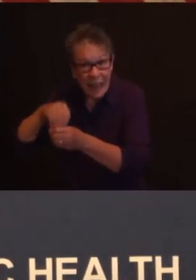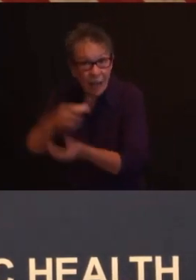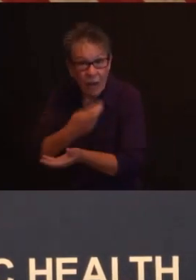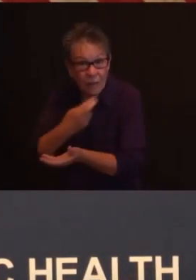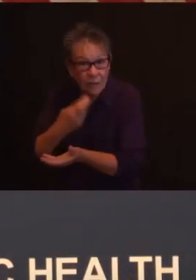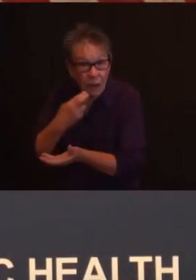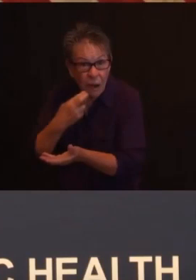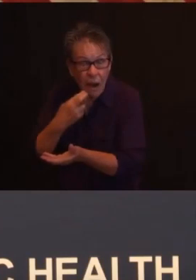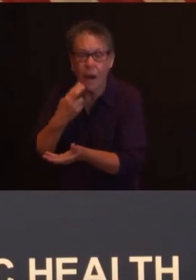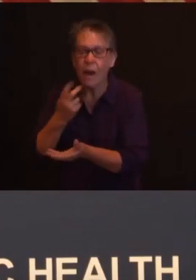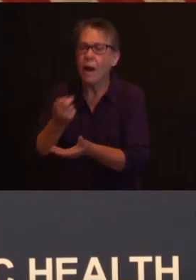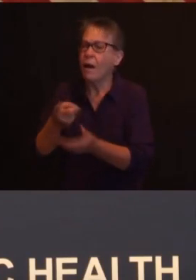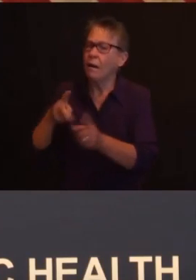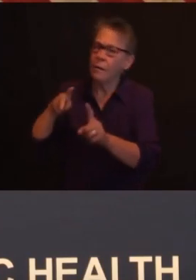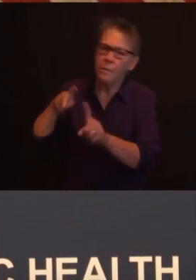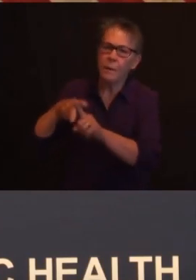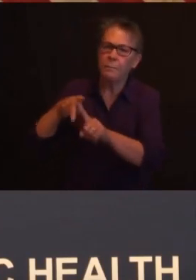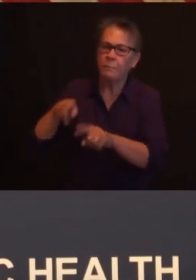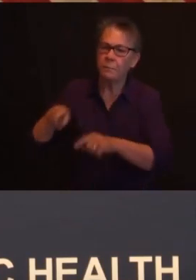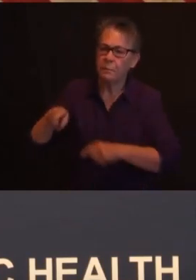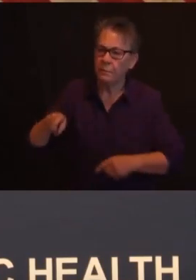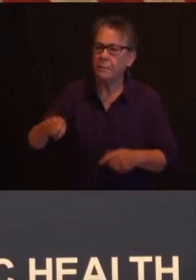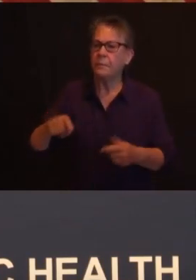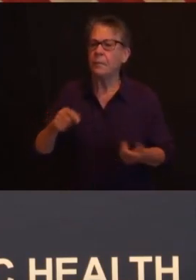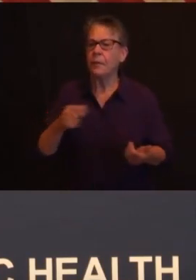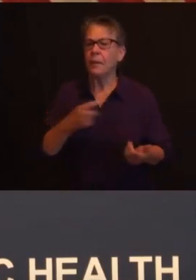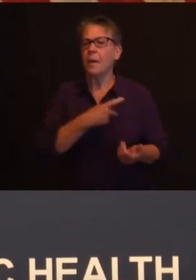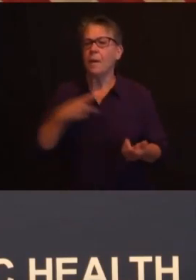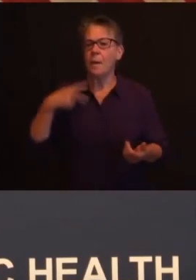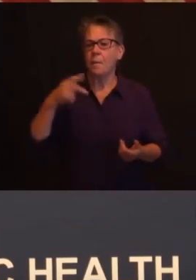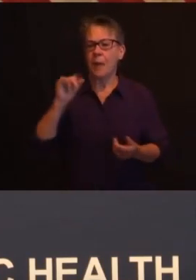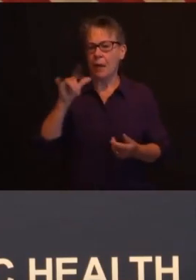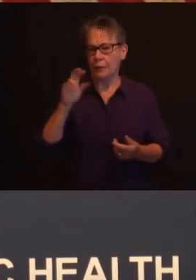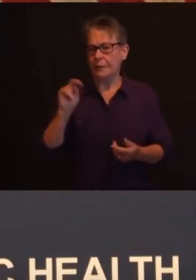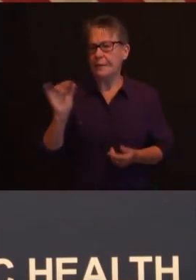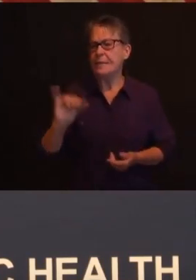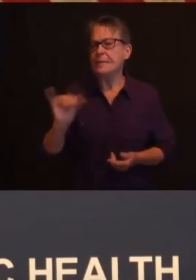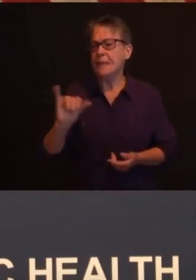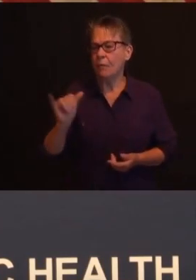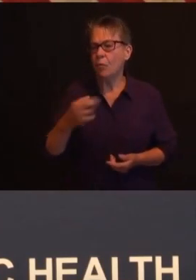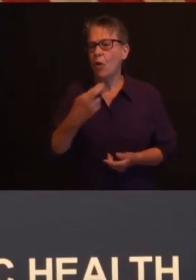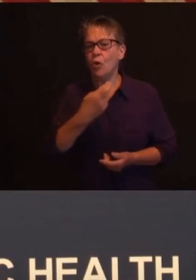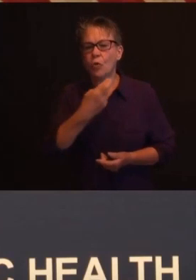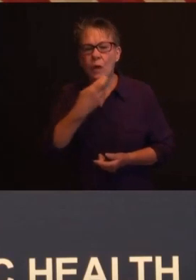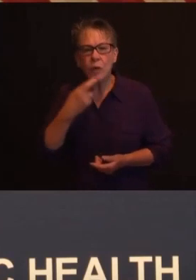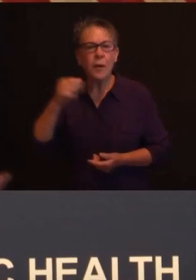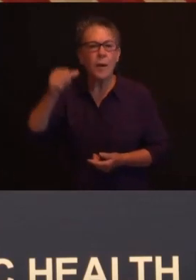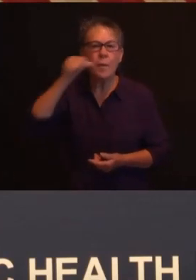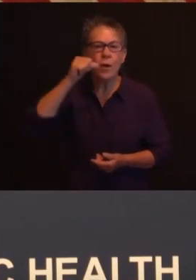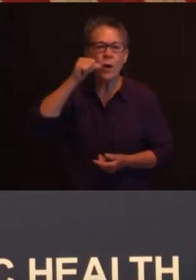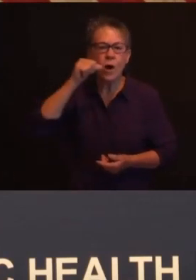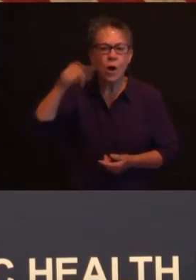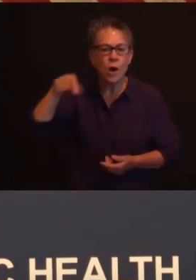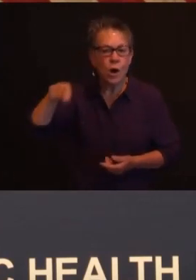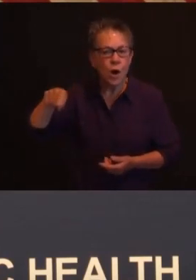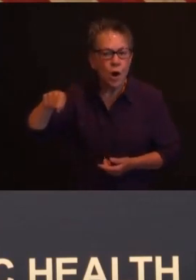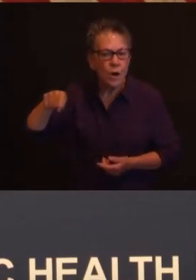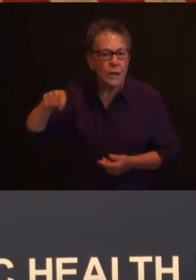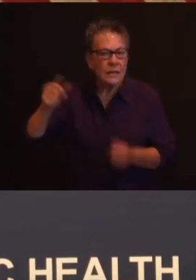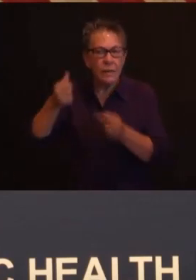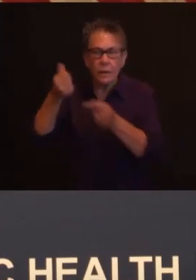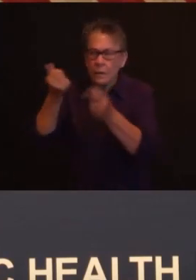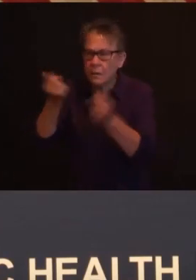in Patterson, a similar situation where a restaurant and bar had several patrons inside